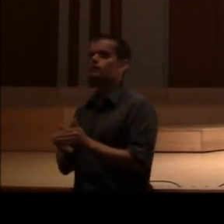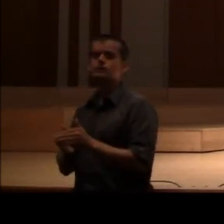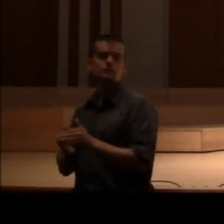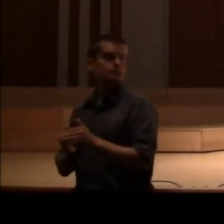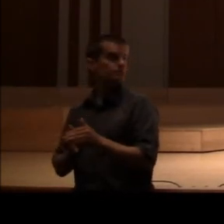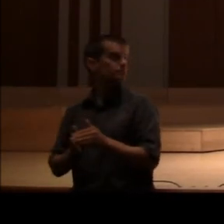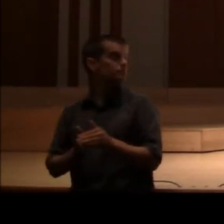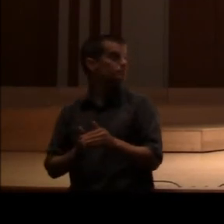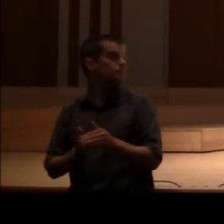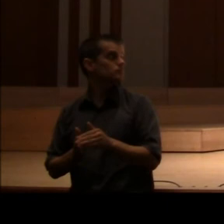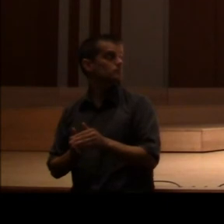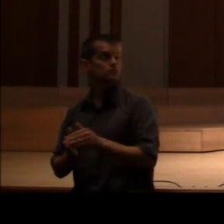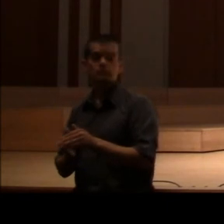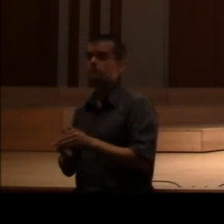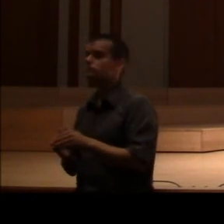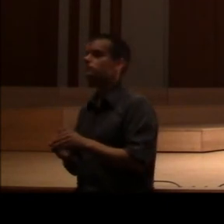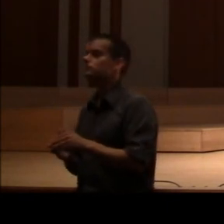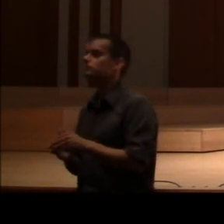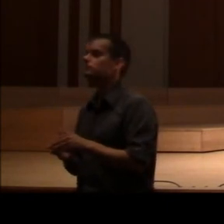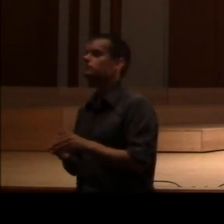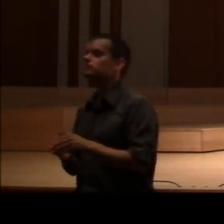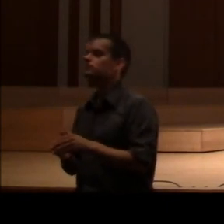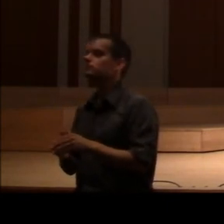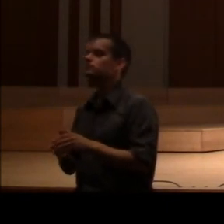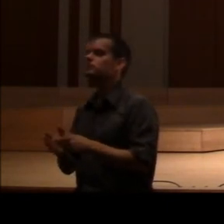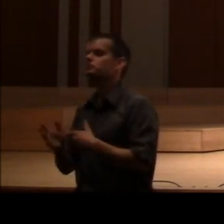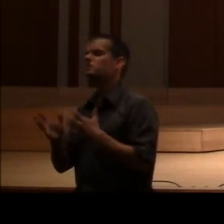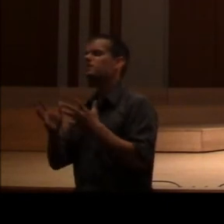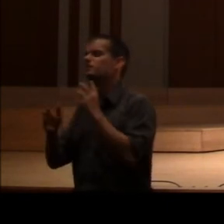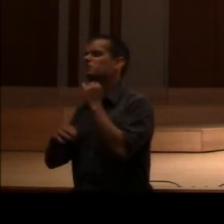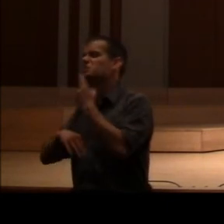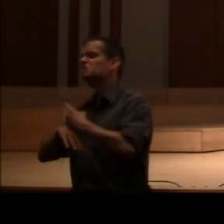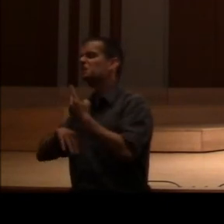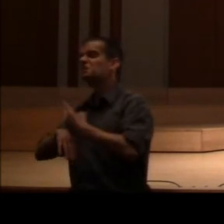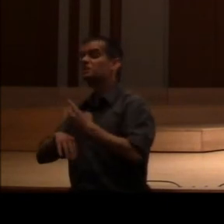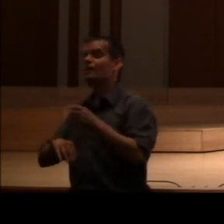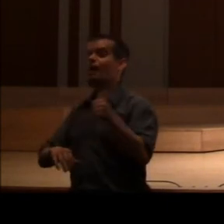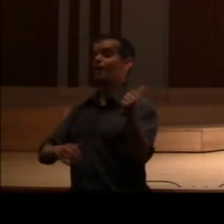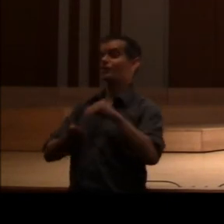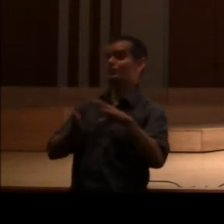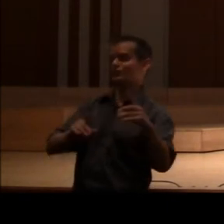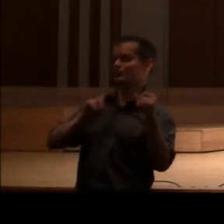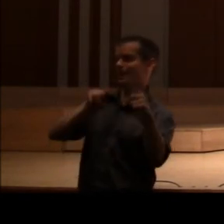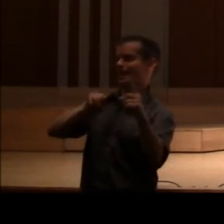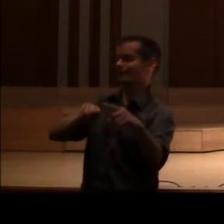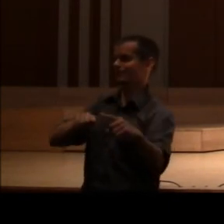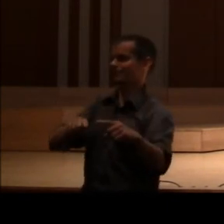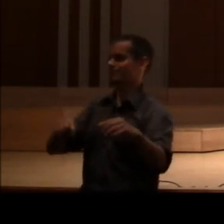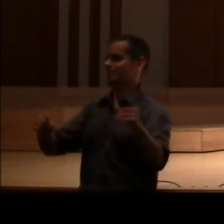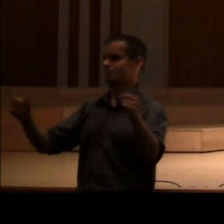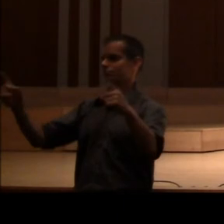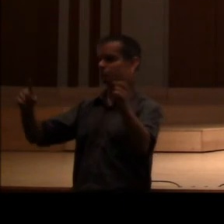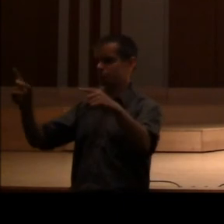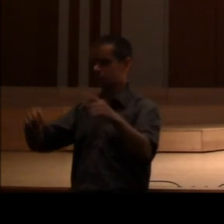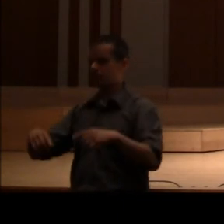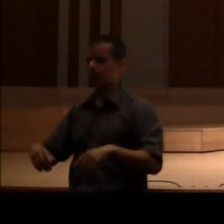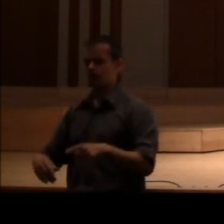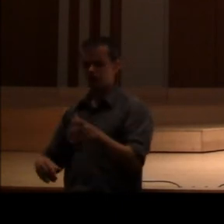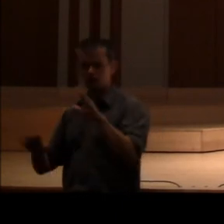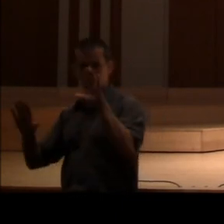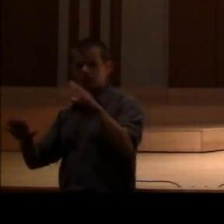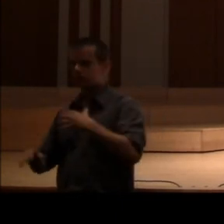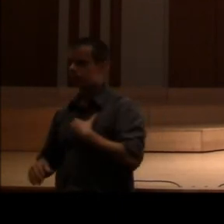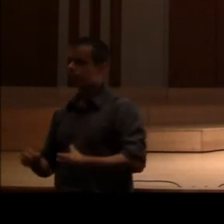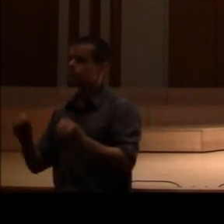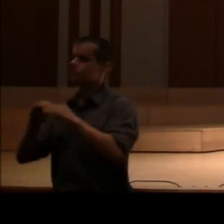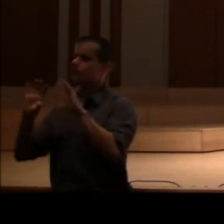answer maybe for a day or two, then other students would chime in and they would help each other out. And I thought, well, this is really awesome. What if more classes could